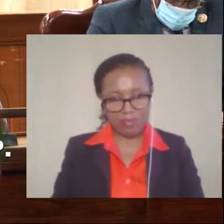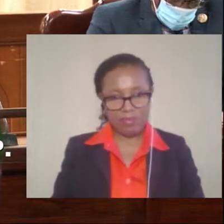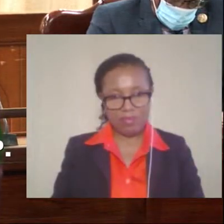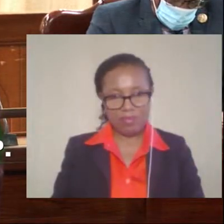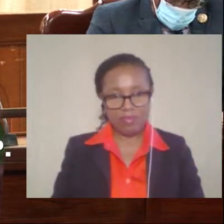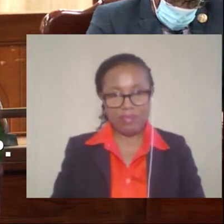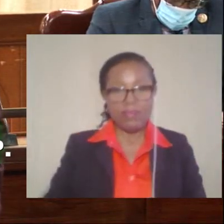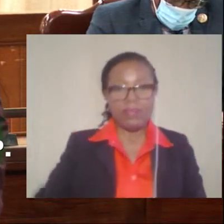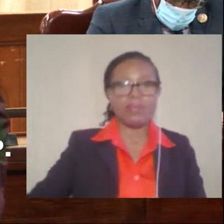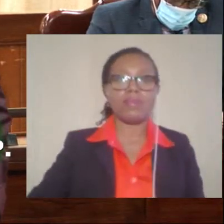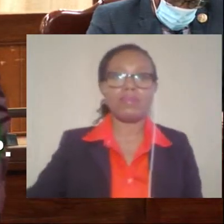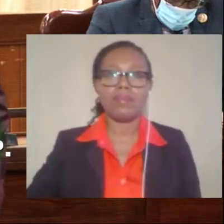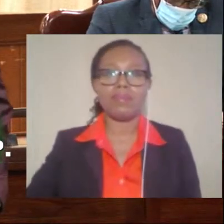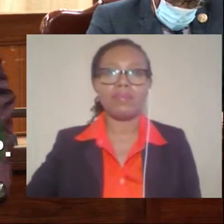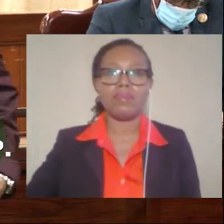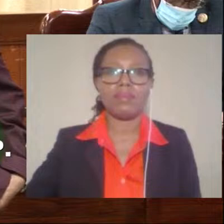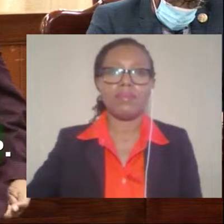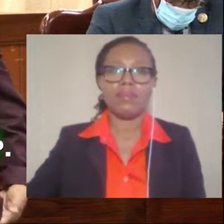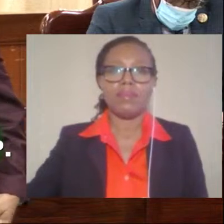Now,